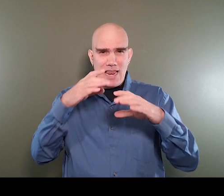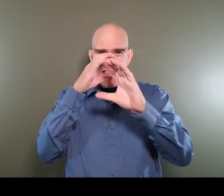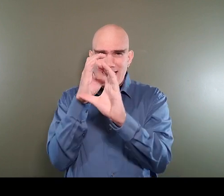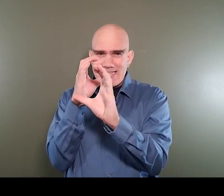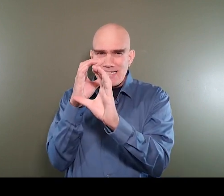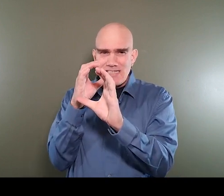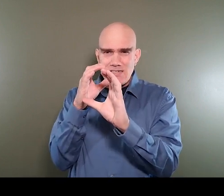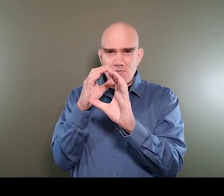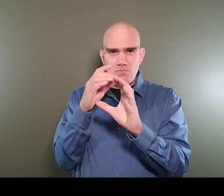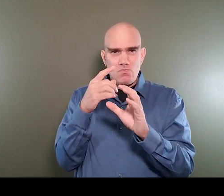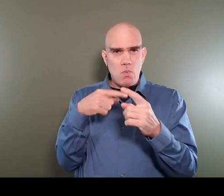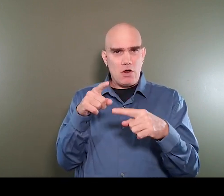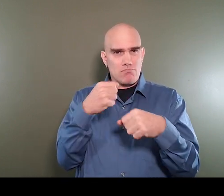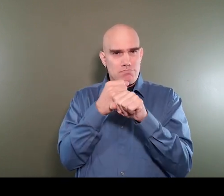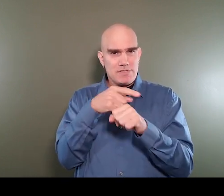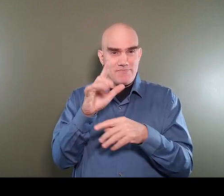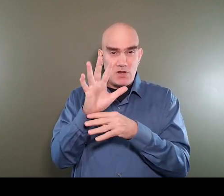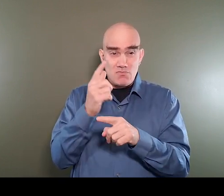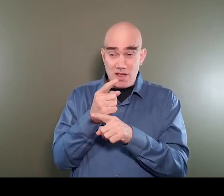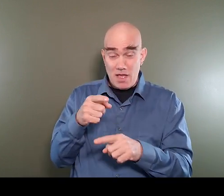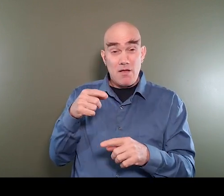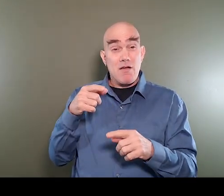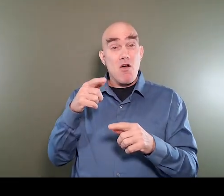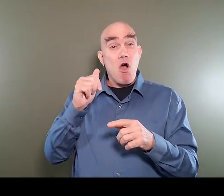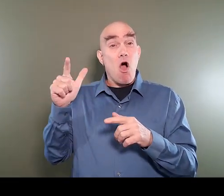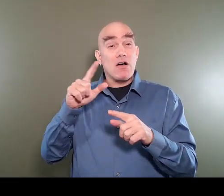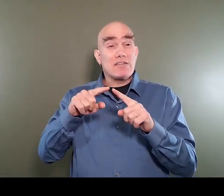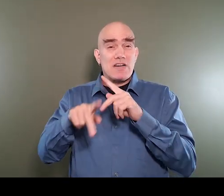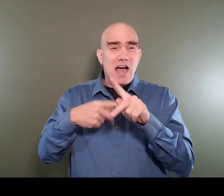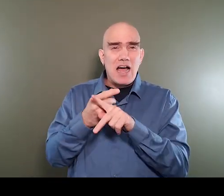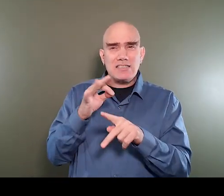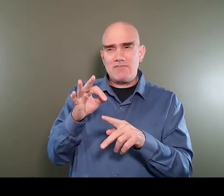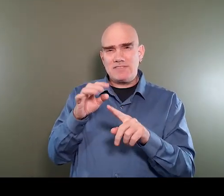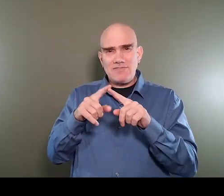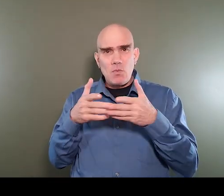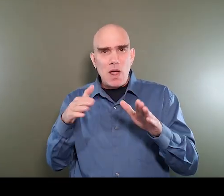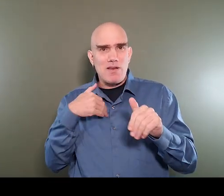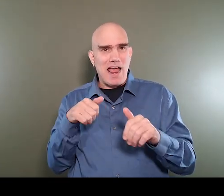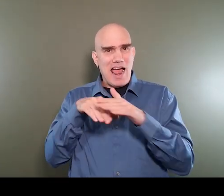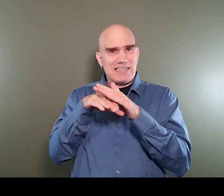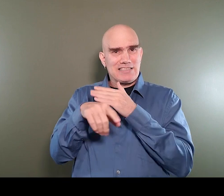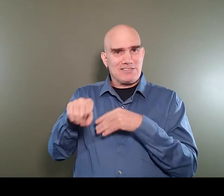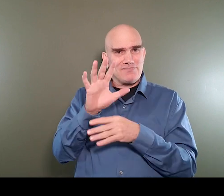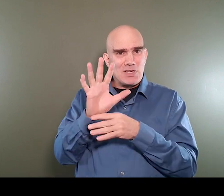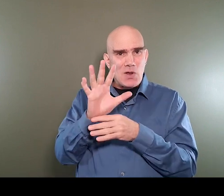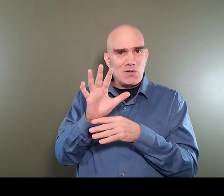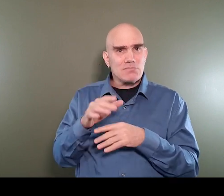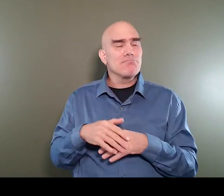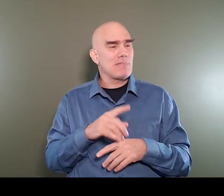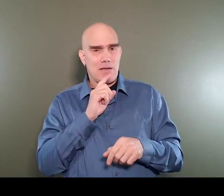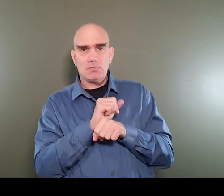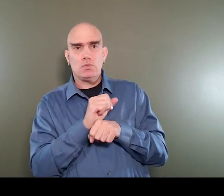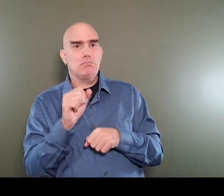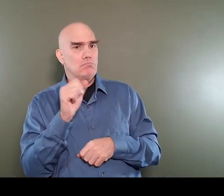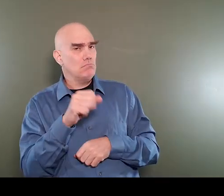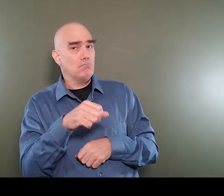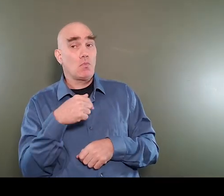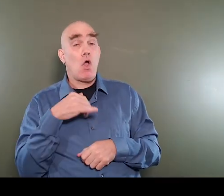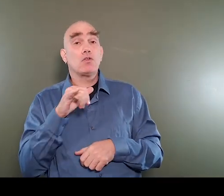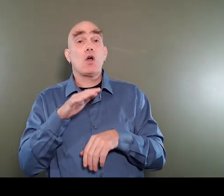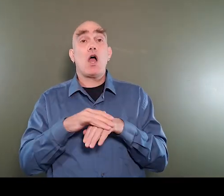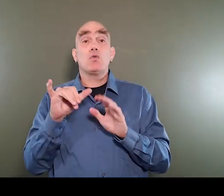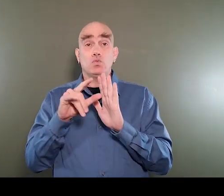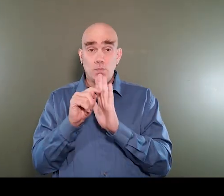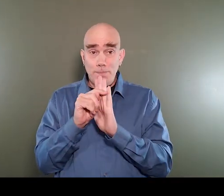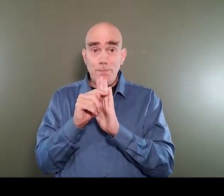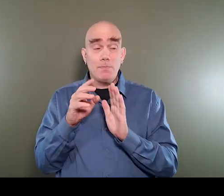different lenses as you're thinking about these videos, right? That there's all of these kind of different ways that I can access that video. Absolutely,